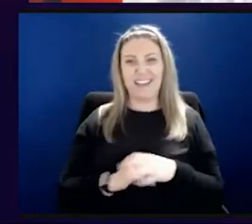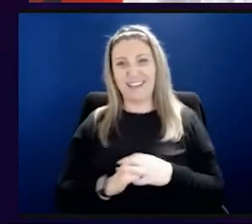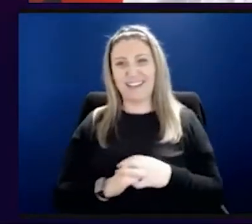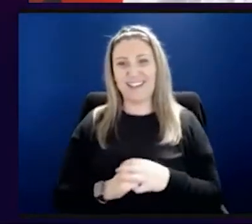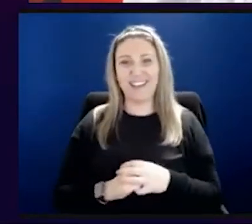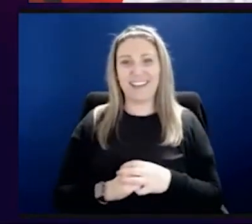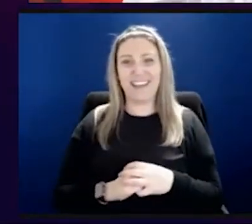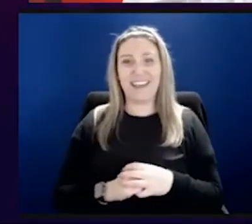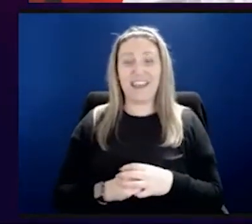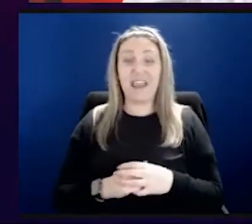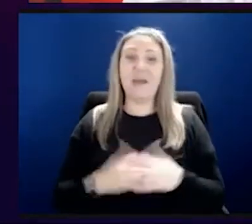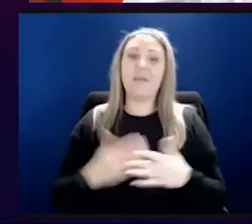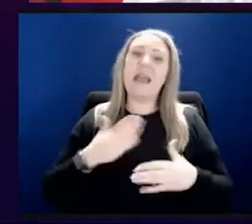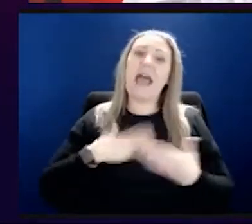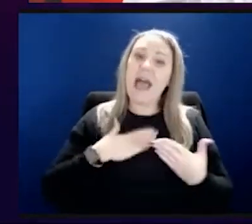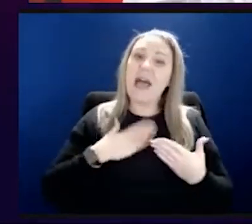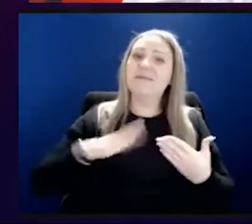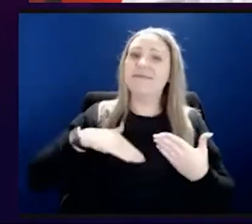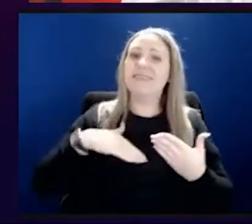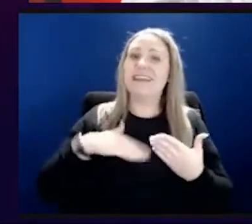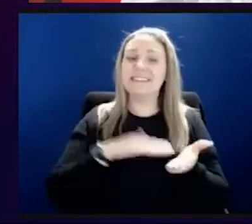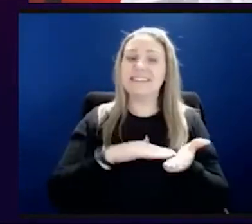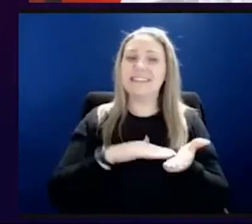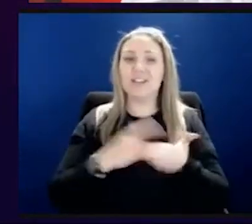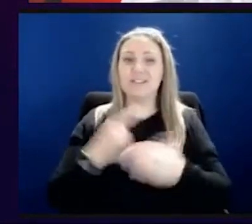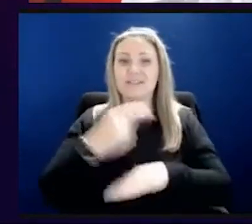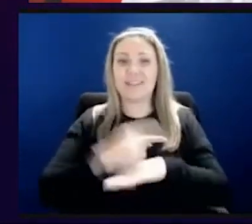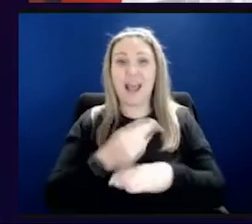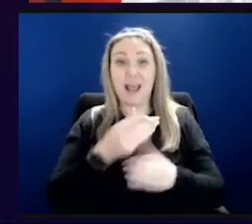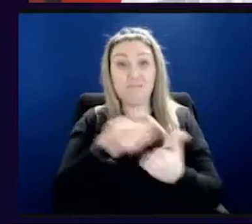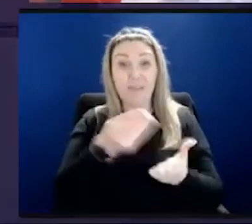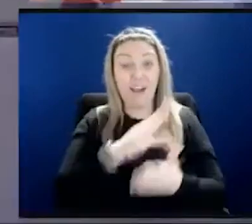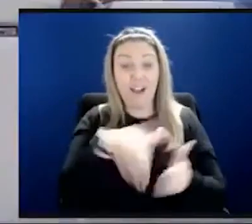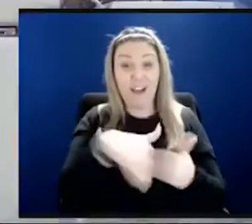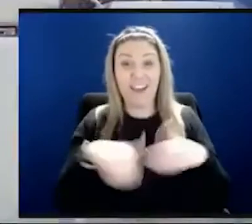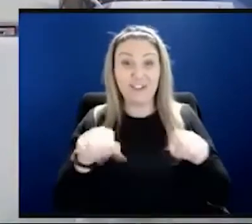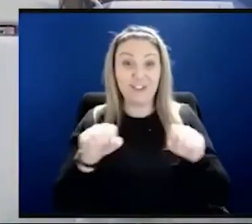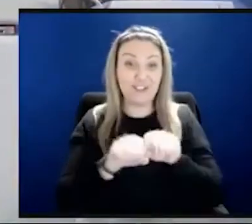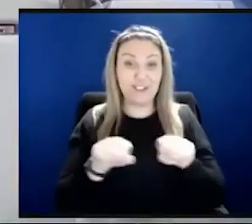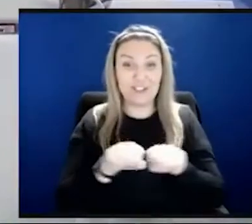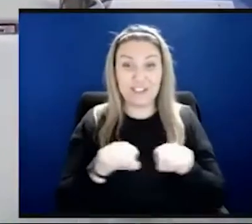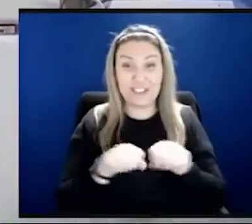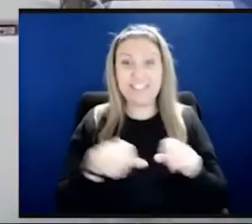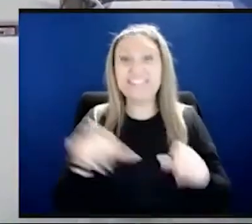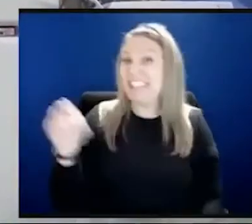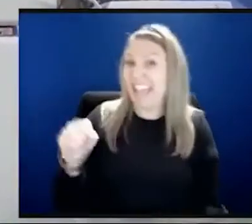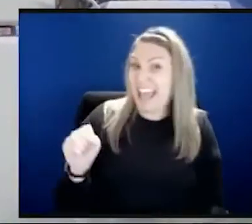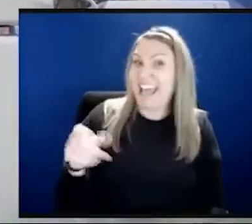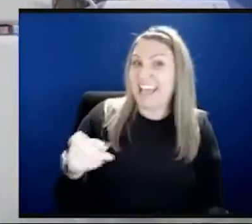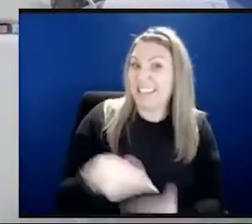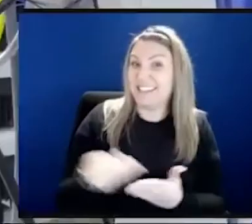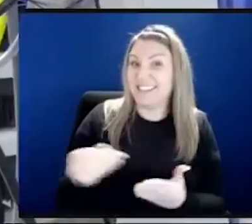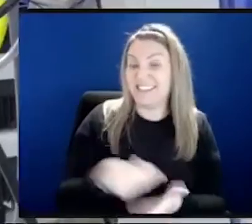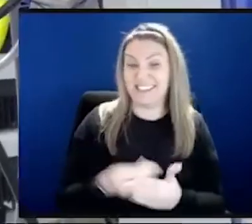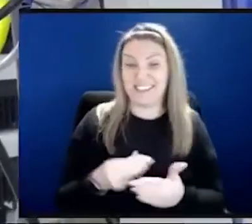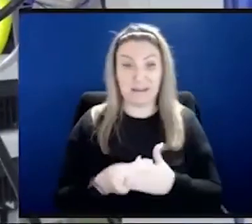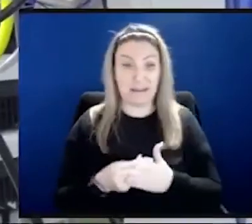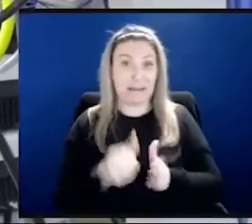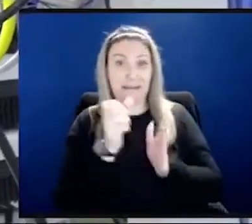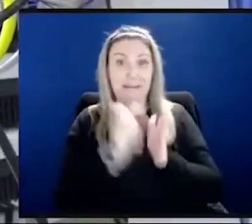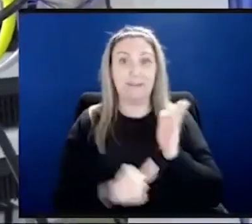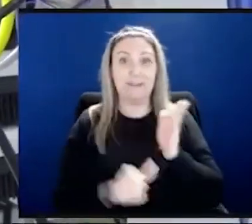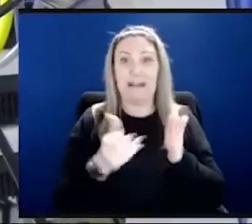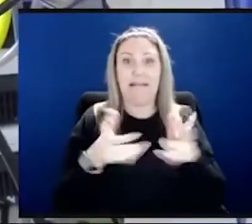belated Doctor's Day, by the way. I bought him all shoes. Because went on the surgery, I didn't want their feet to